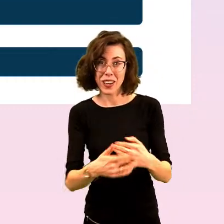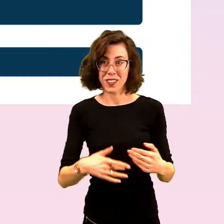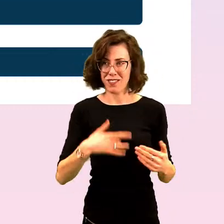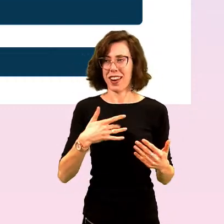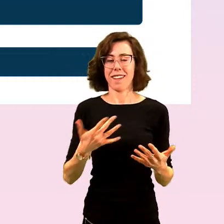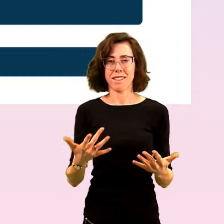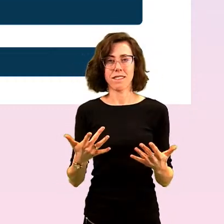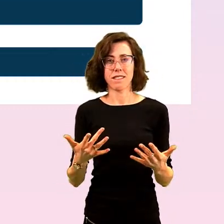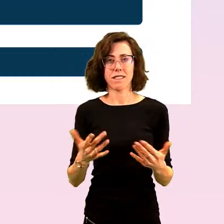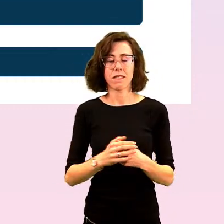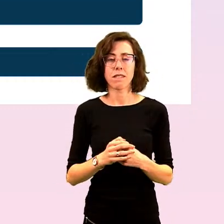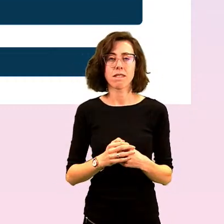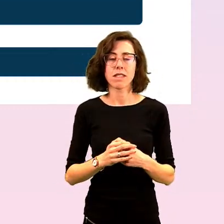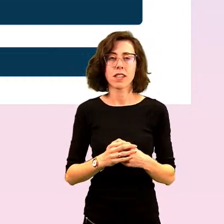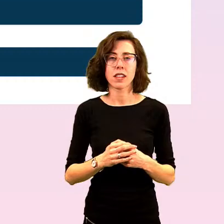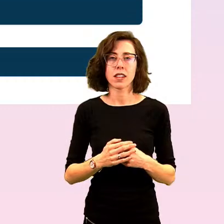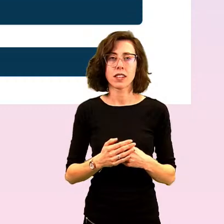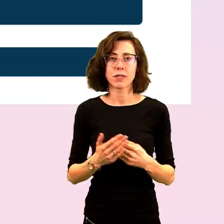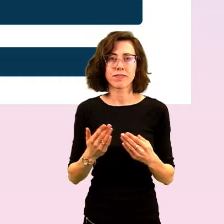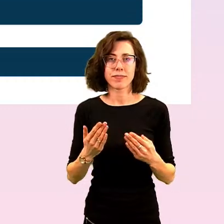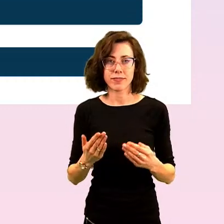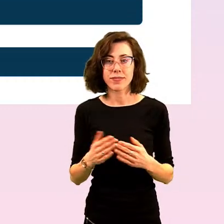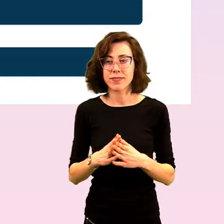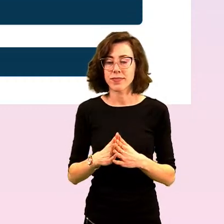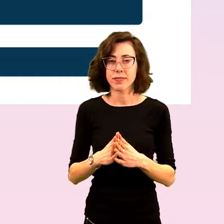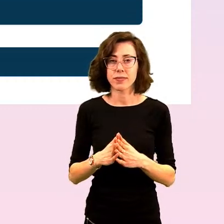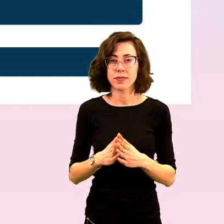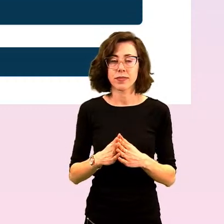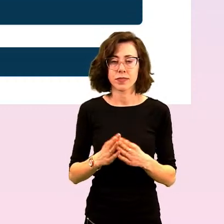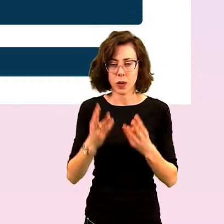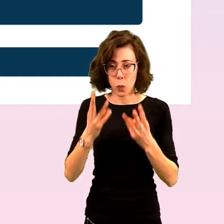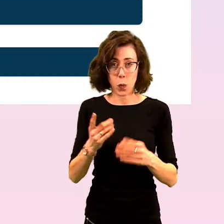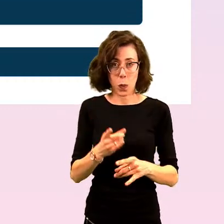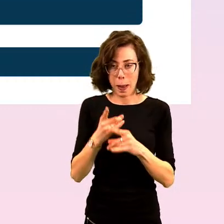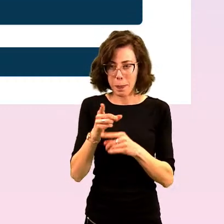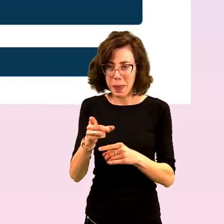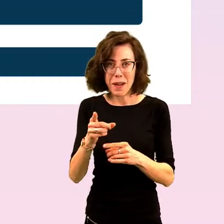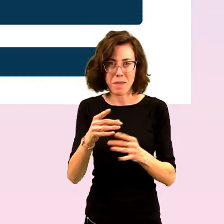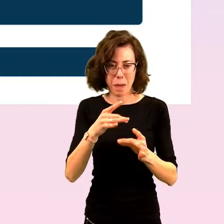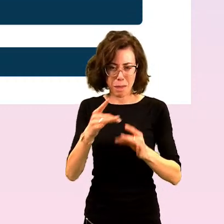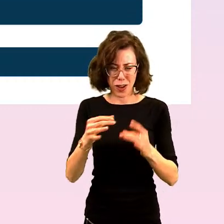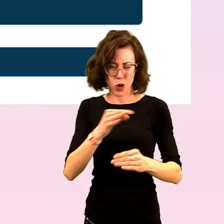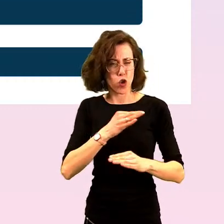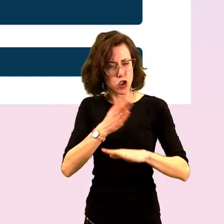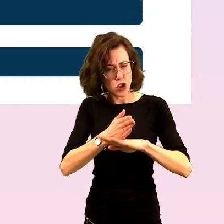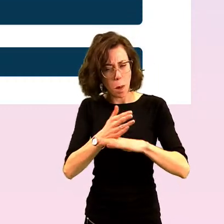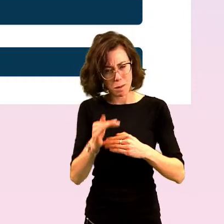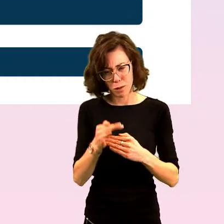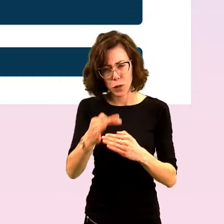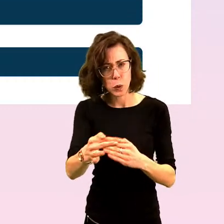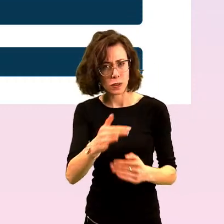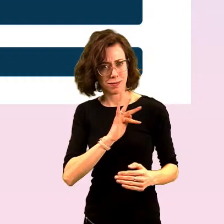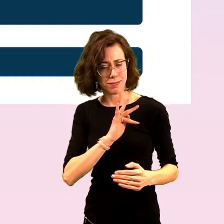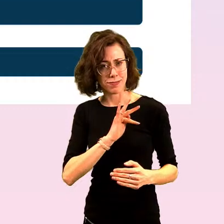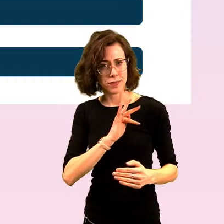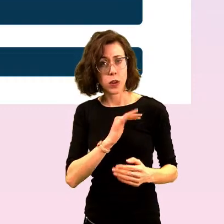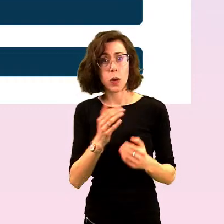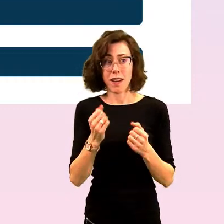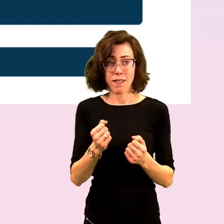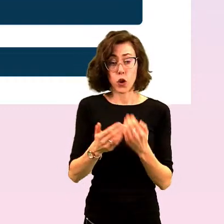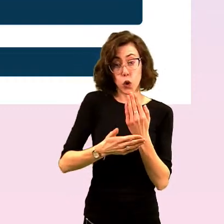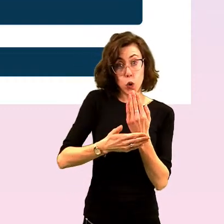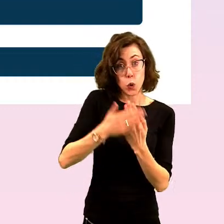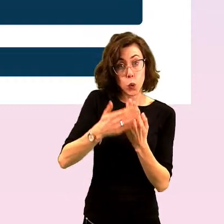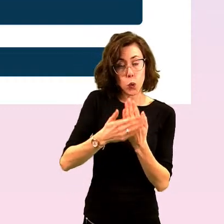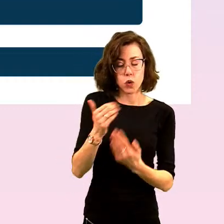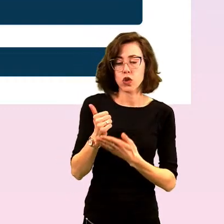themselves, so as to create great career paths for themselves. So to do that, we have the Youth Employment Support Scheme, and that has been